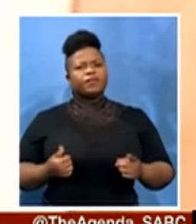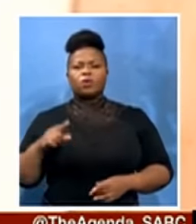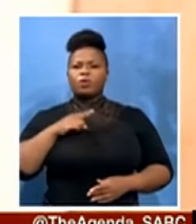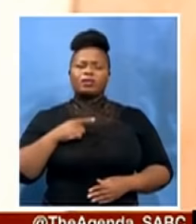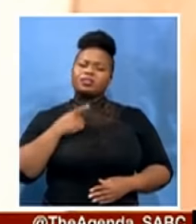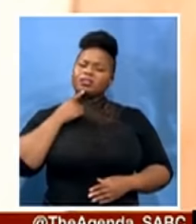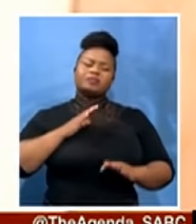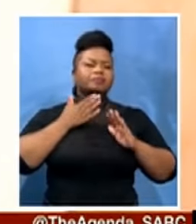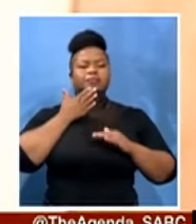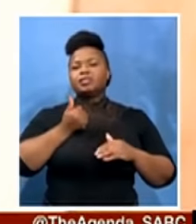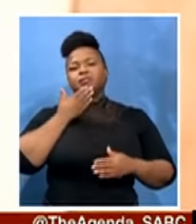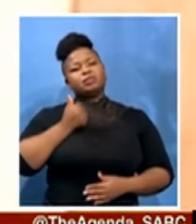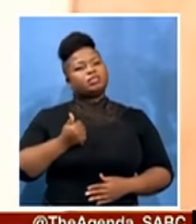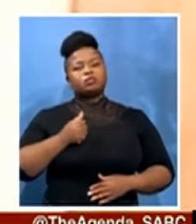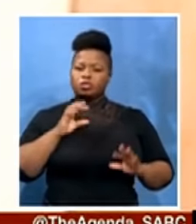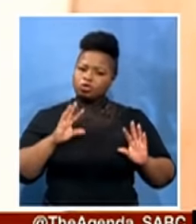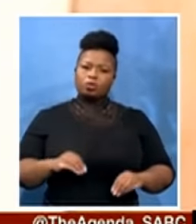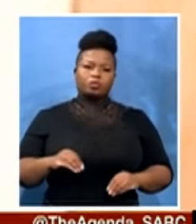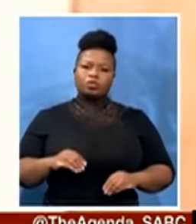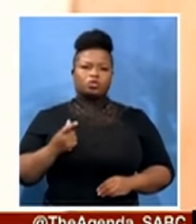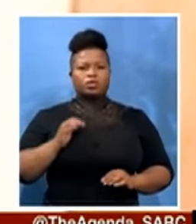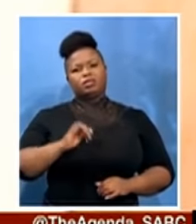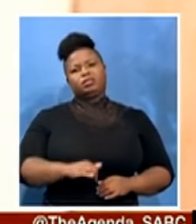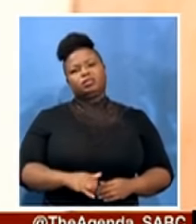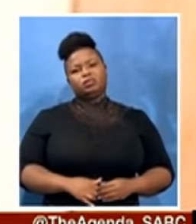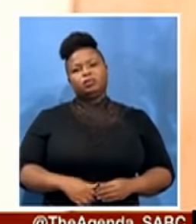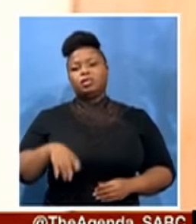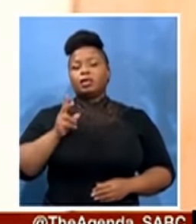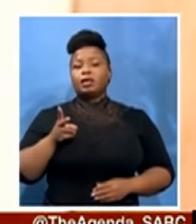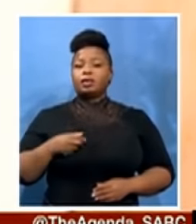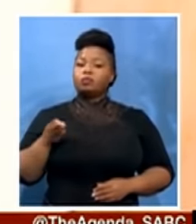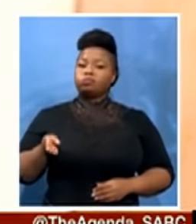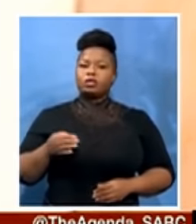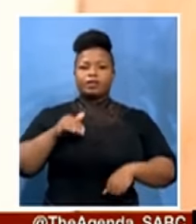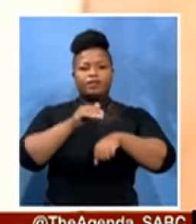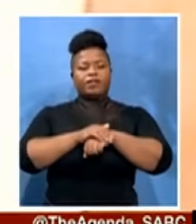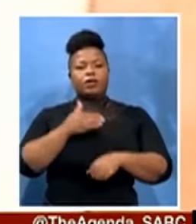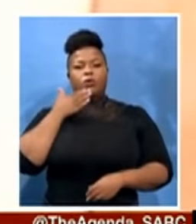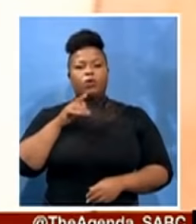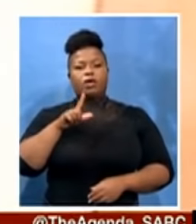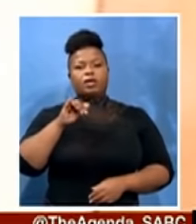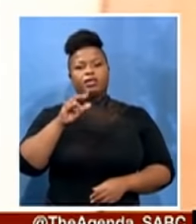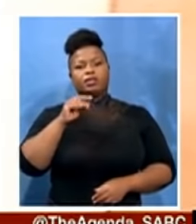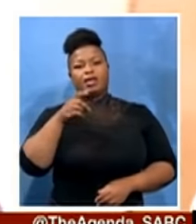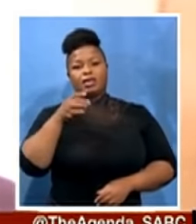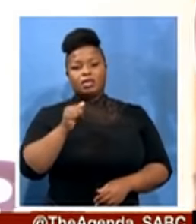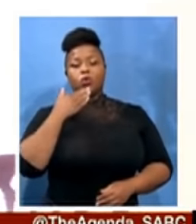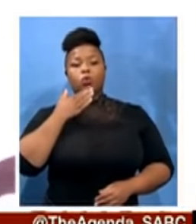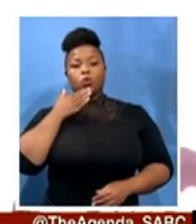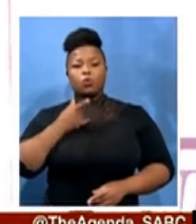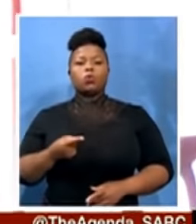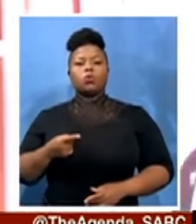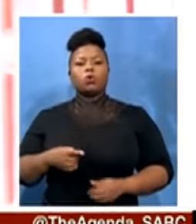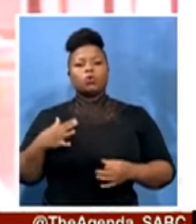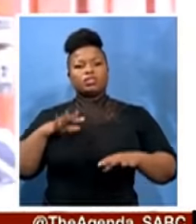doing this. And I also have with me a friend of Lindani who was a scout along with him. I don't know, Blaine, if you allow me to